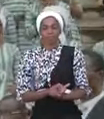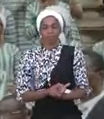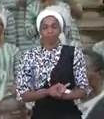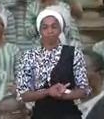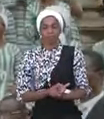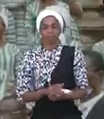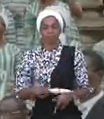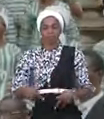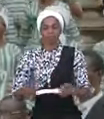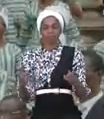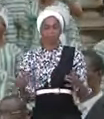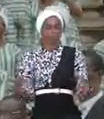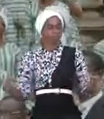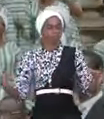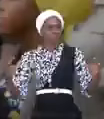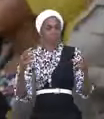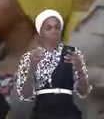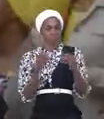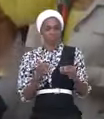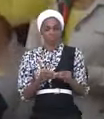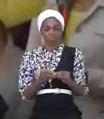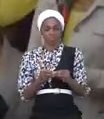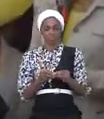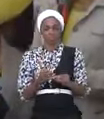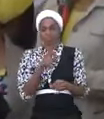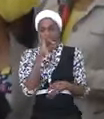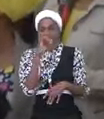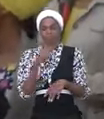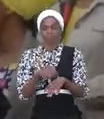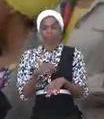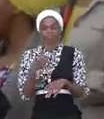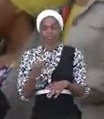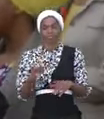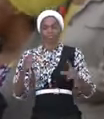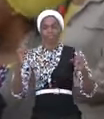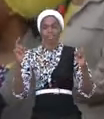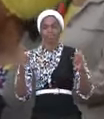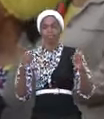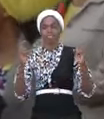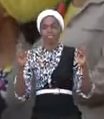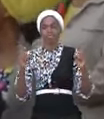During convocations is a time of celebration.